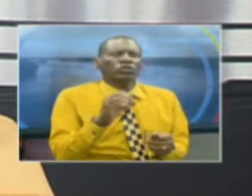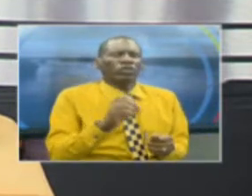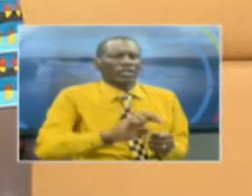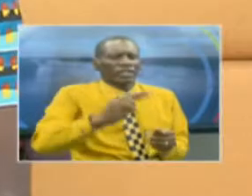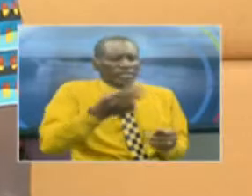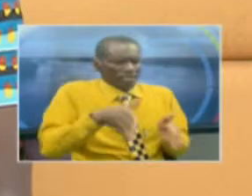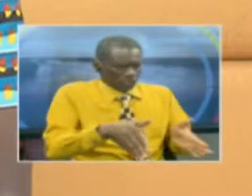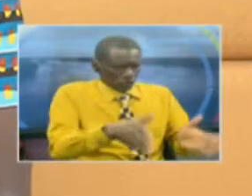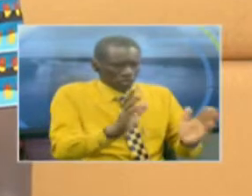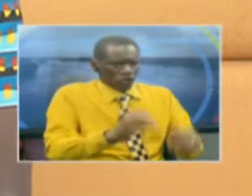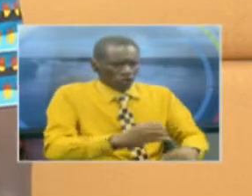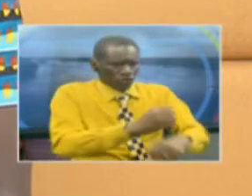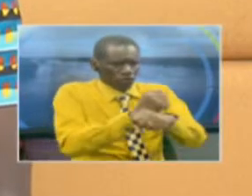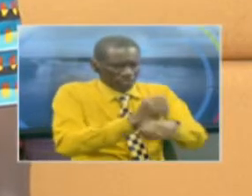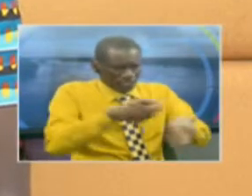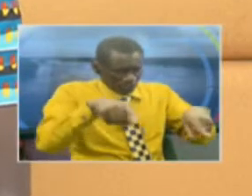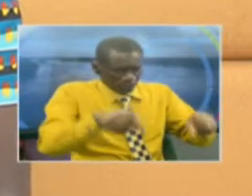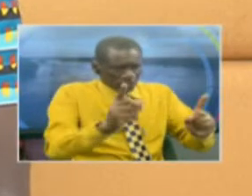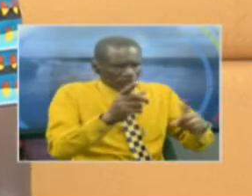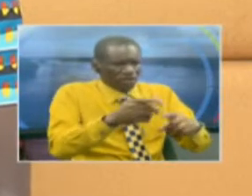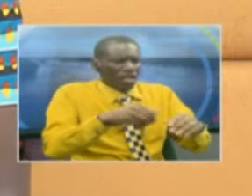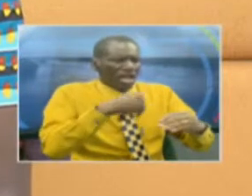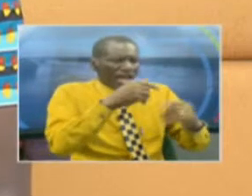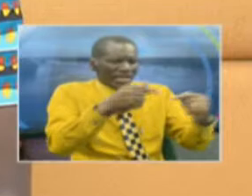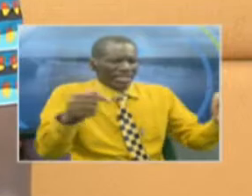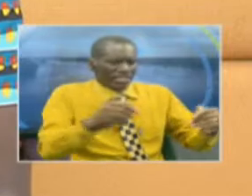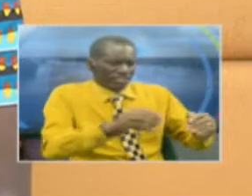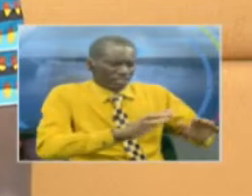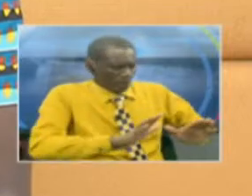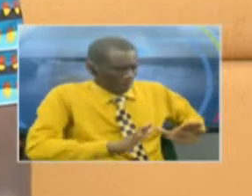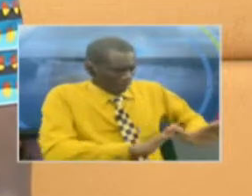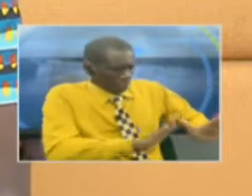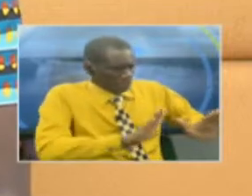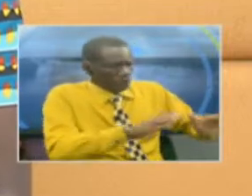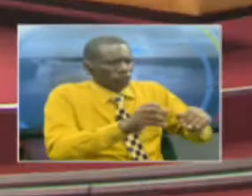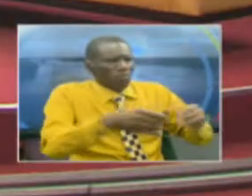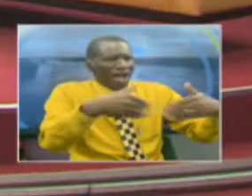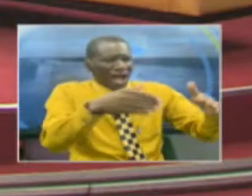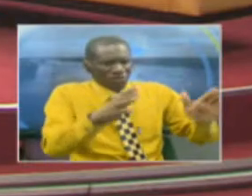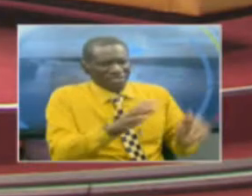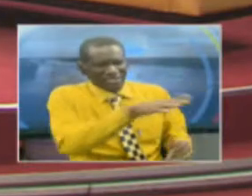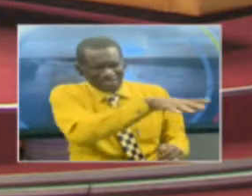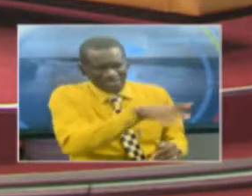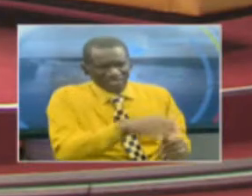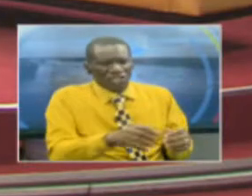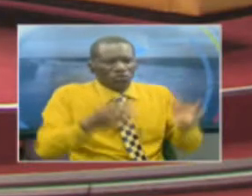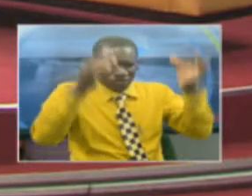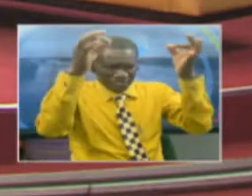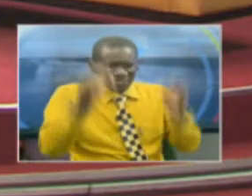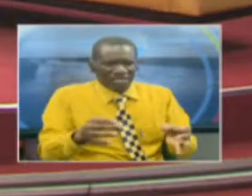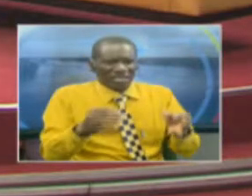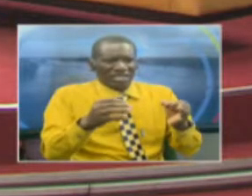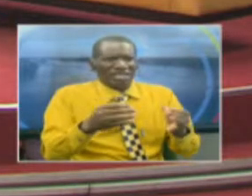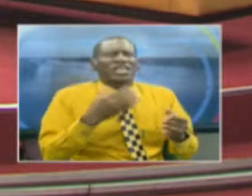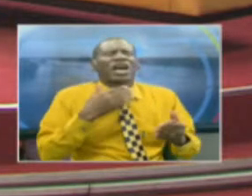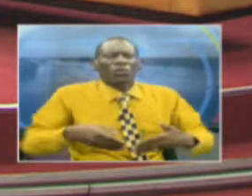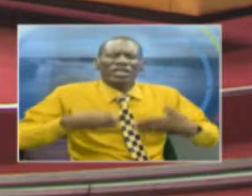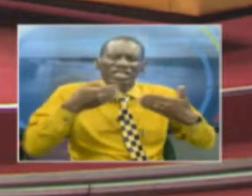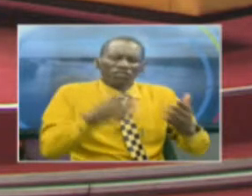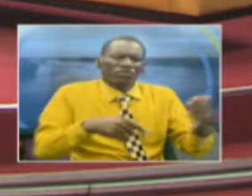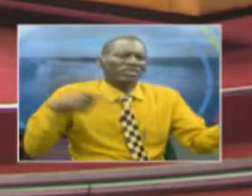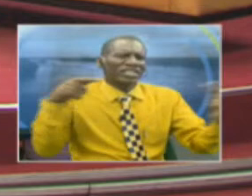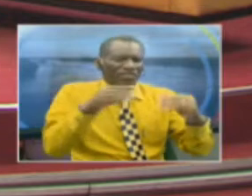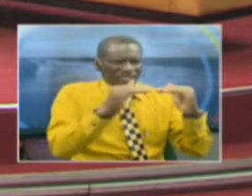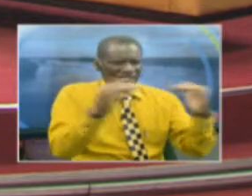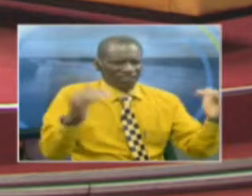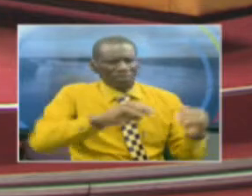of protecting yourself against the pressures, the external pressures, is to determine that I am going to give you care to this level, but the